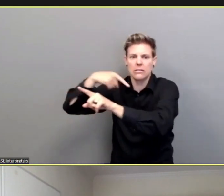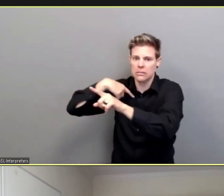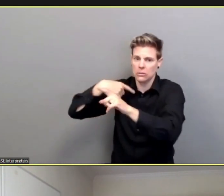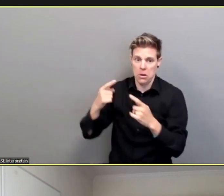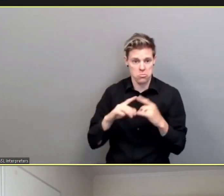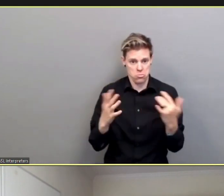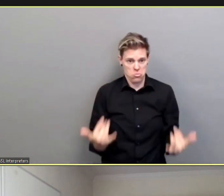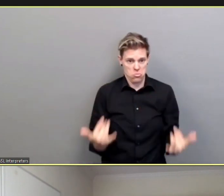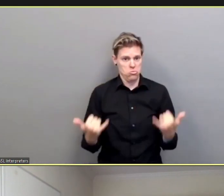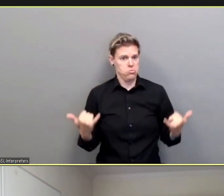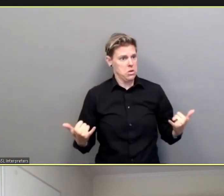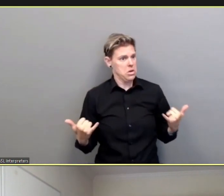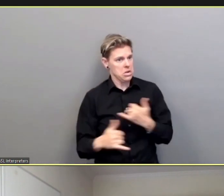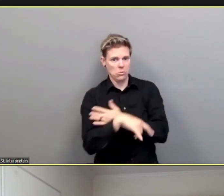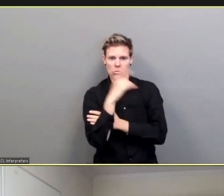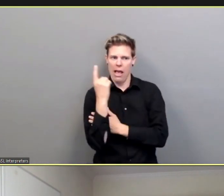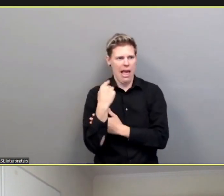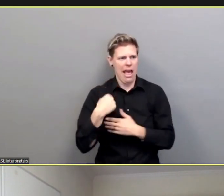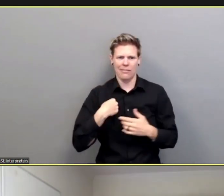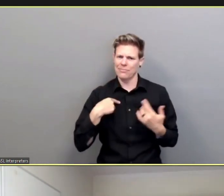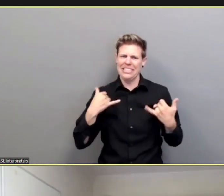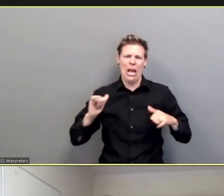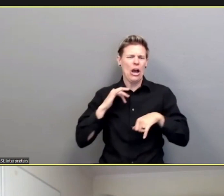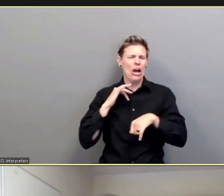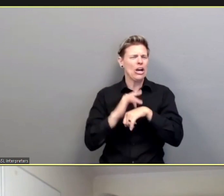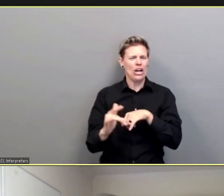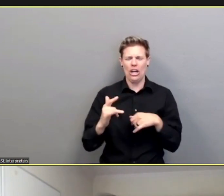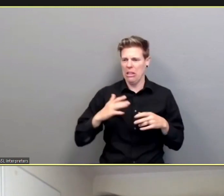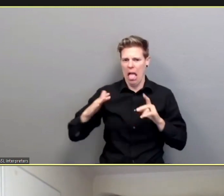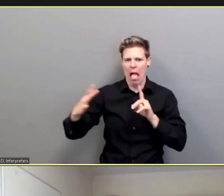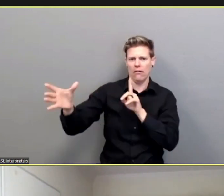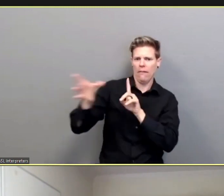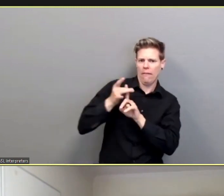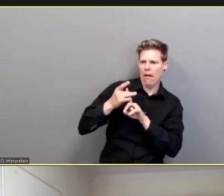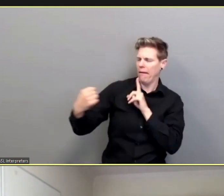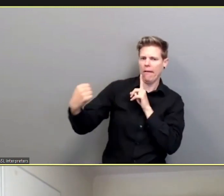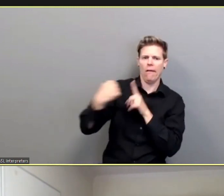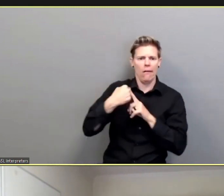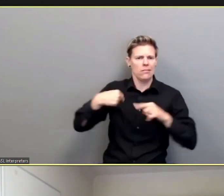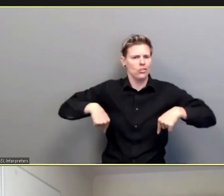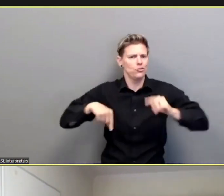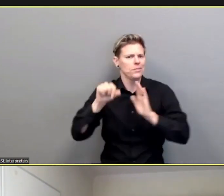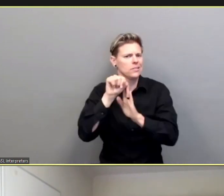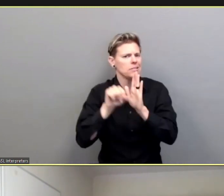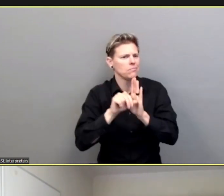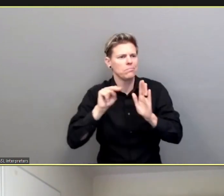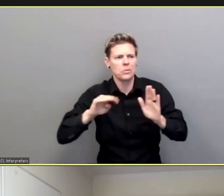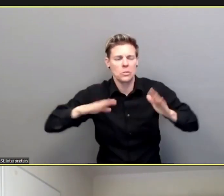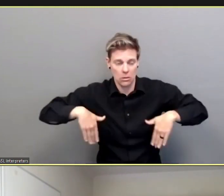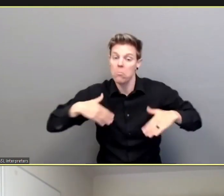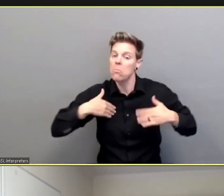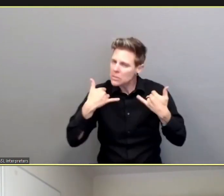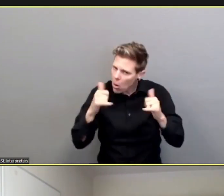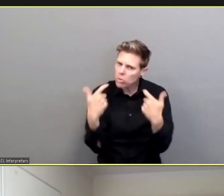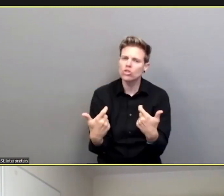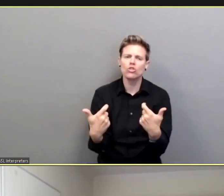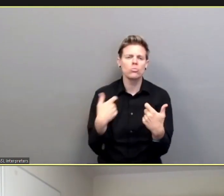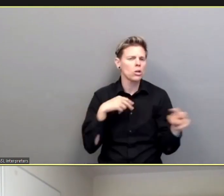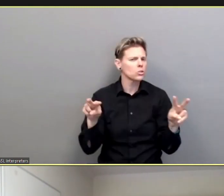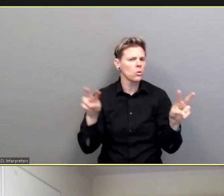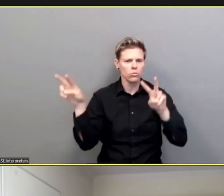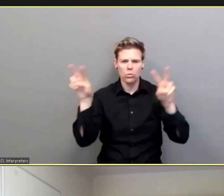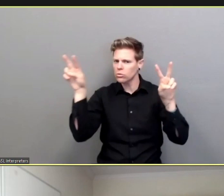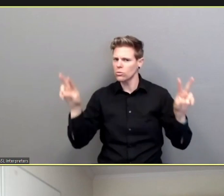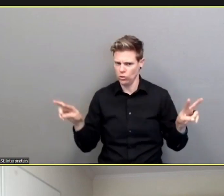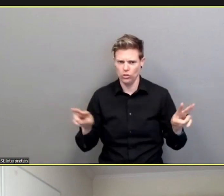a fantastic question. And we're definitely going to be watching this very closely. Yeah, Stella, too,